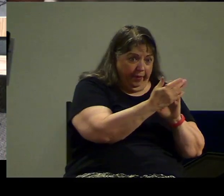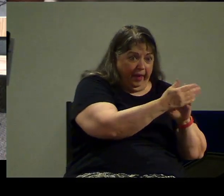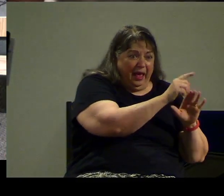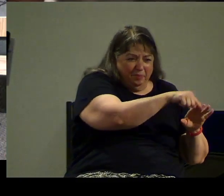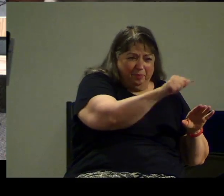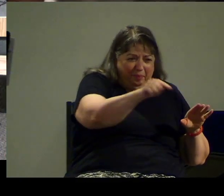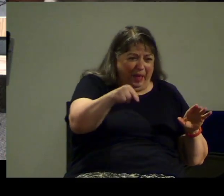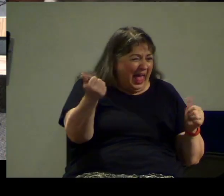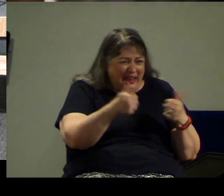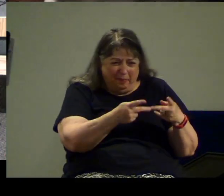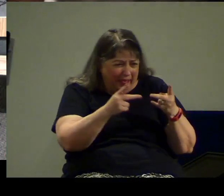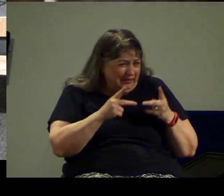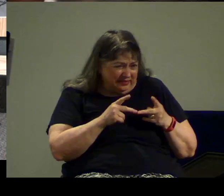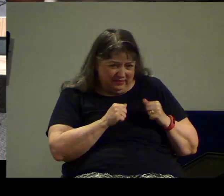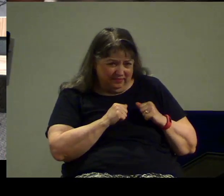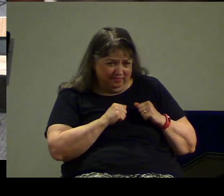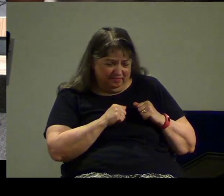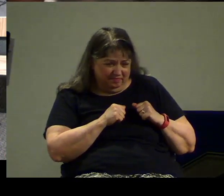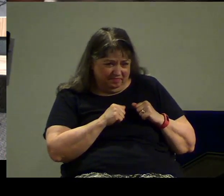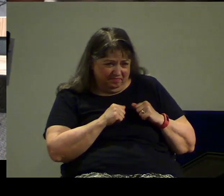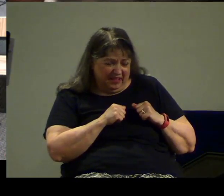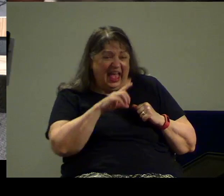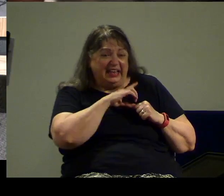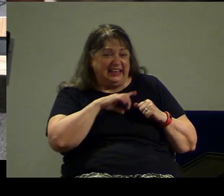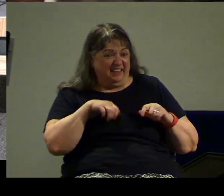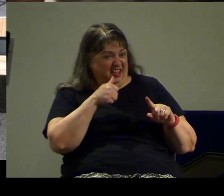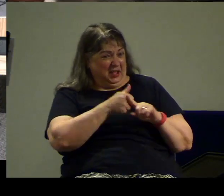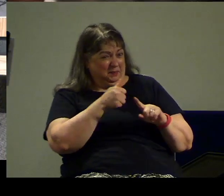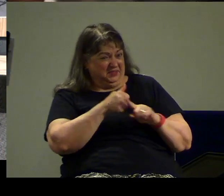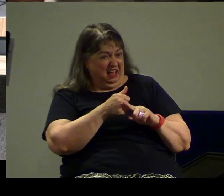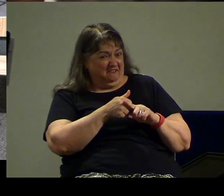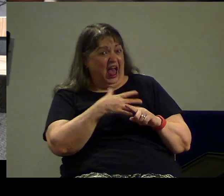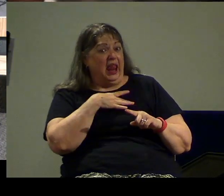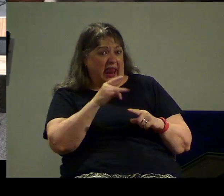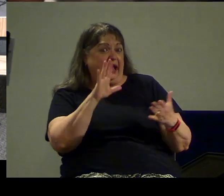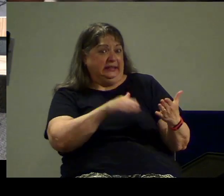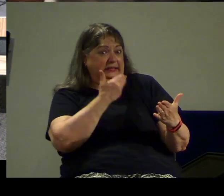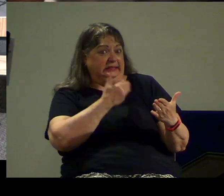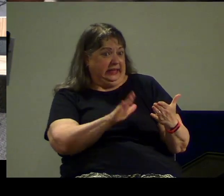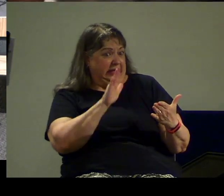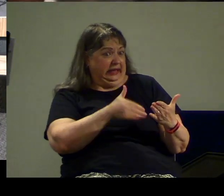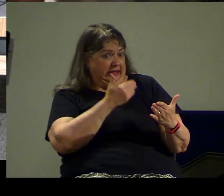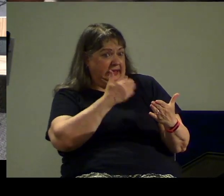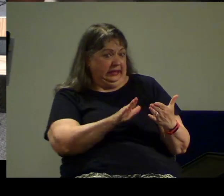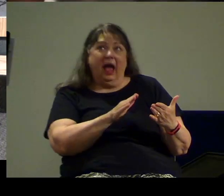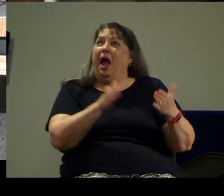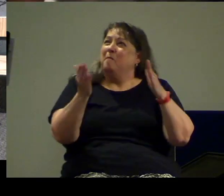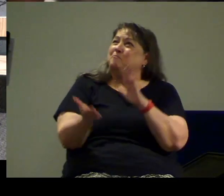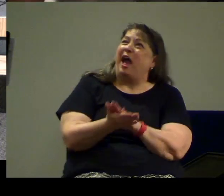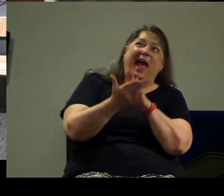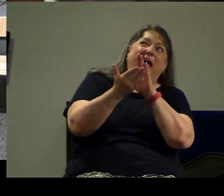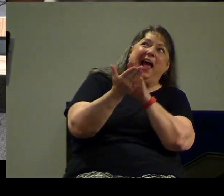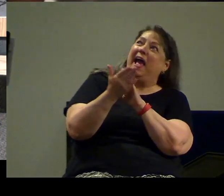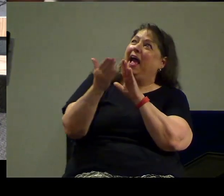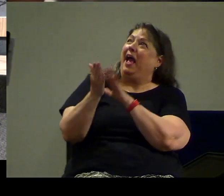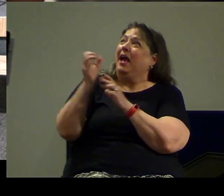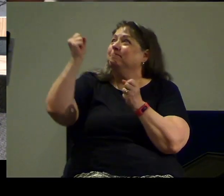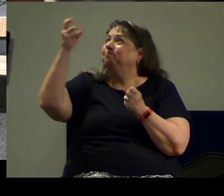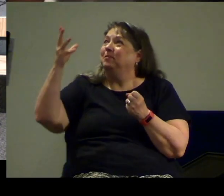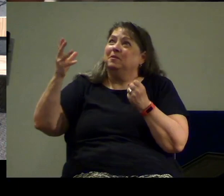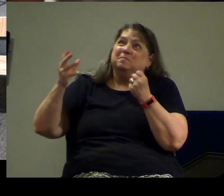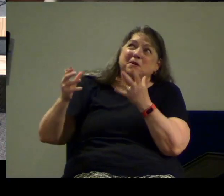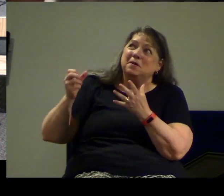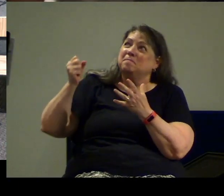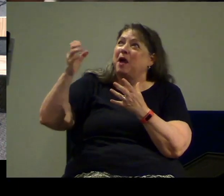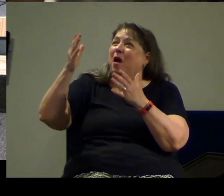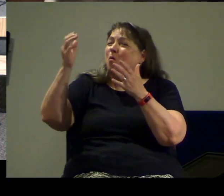was a musician, and David would always sing praises to God. And when you sing praises to God, when you worship before the